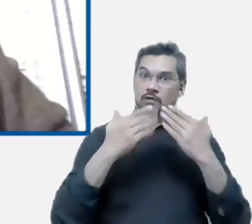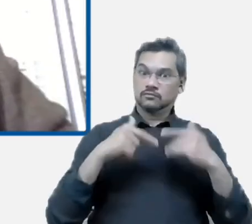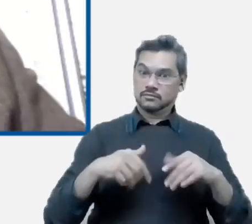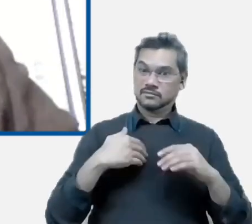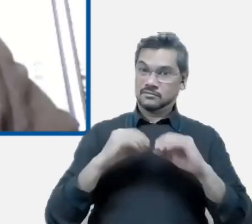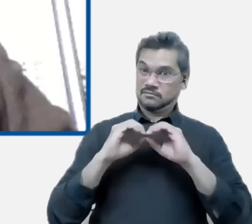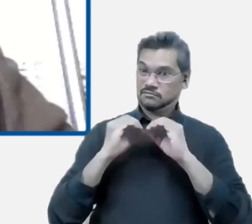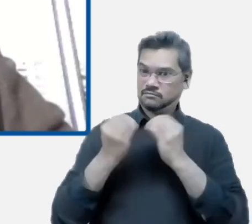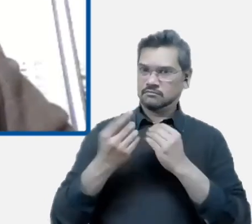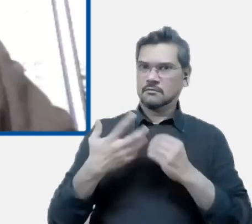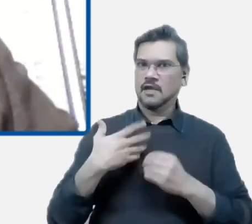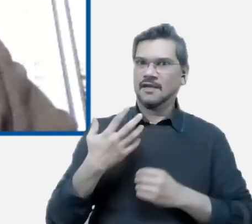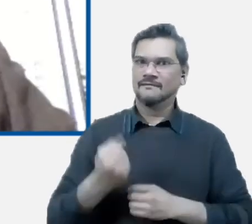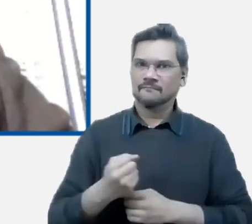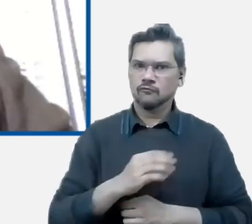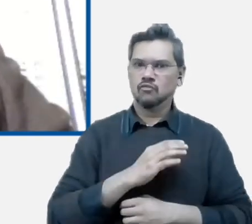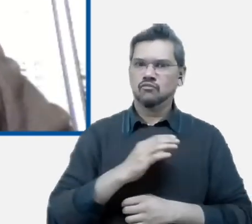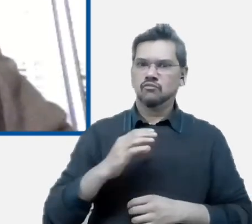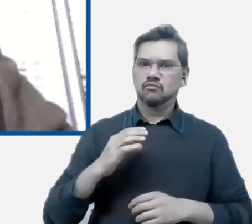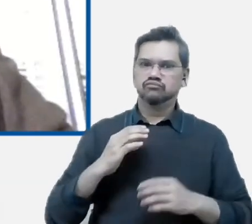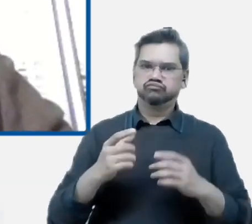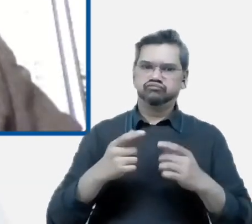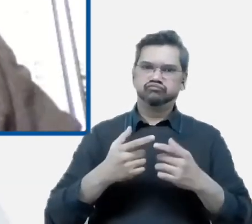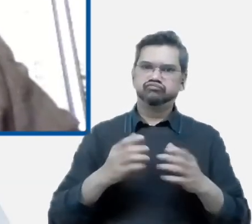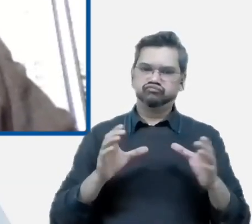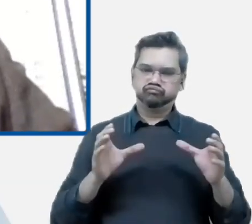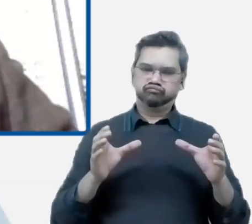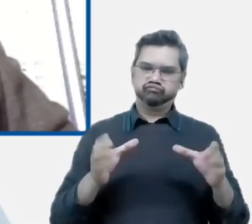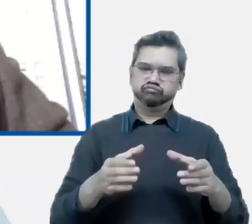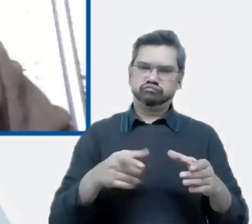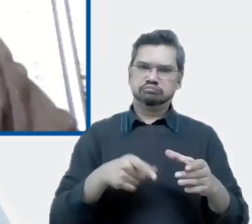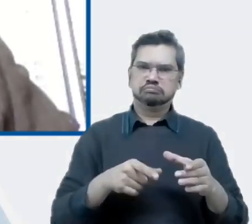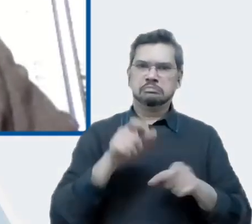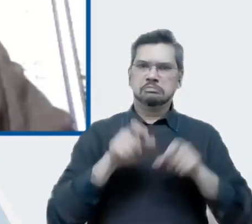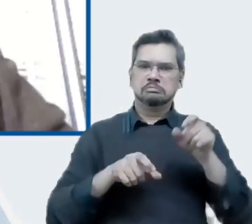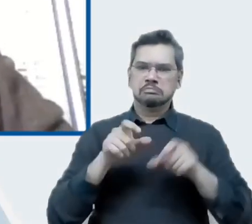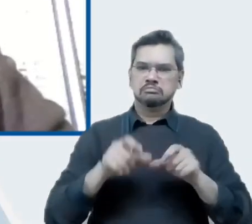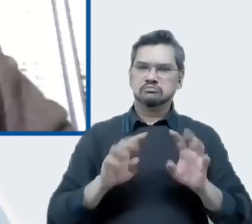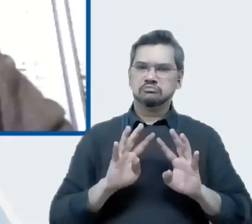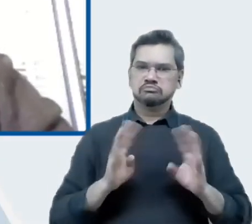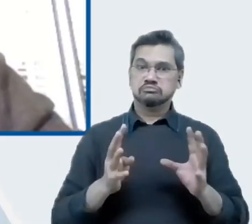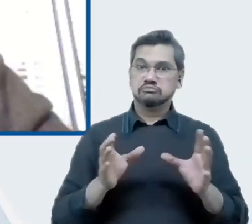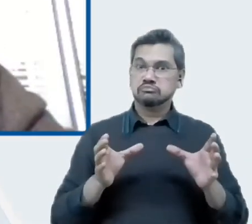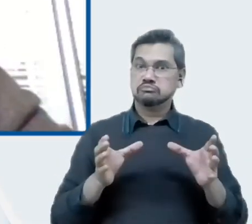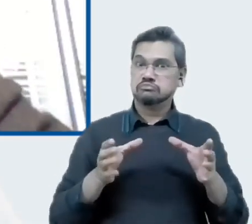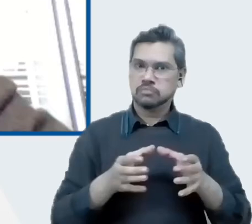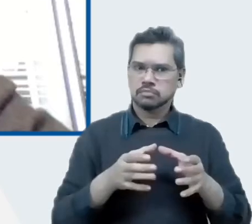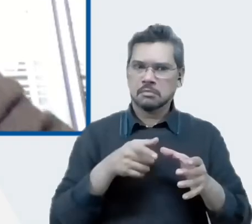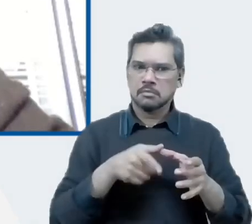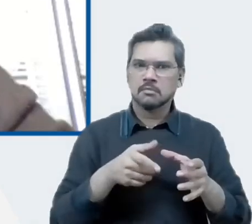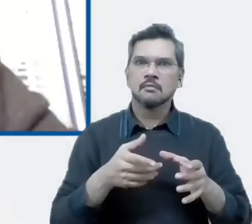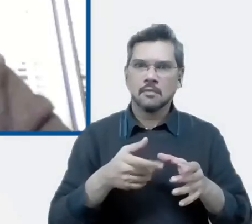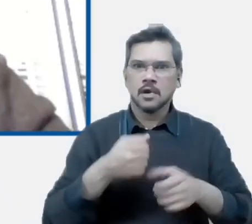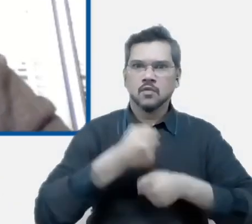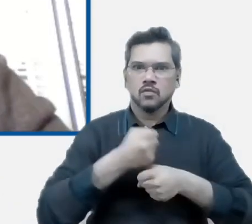to ensure that we expand the scope as well, so that it will not only focus on